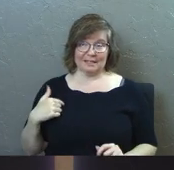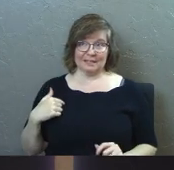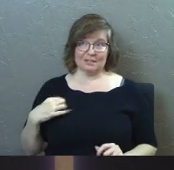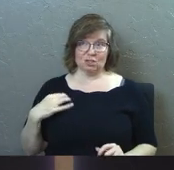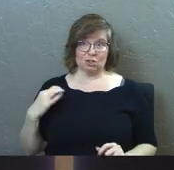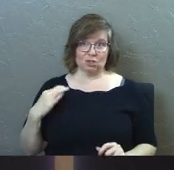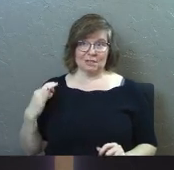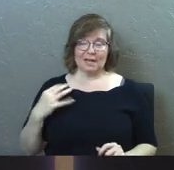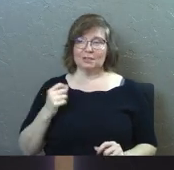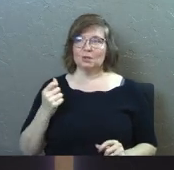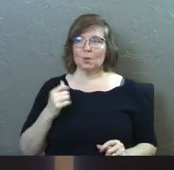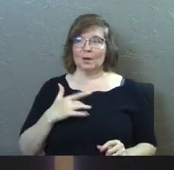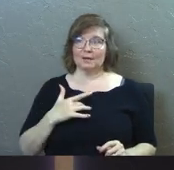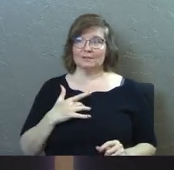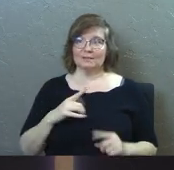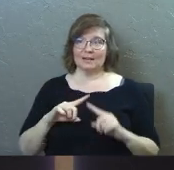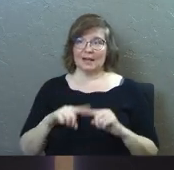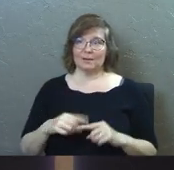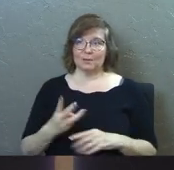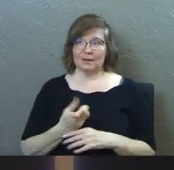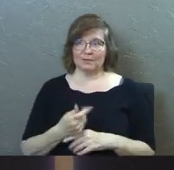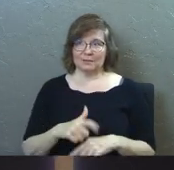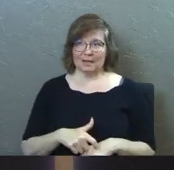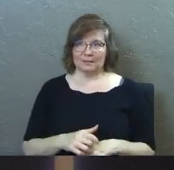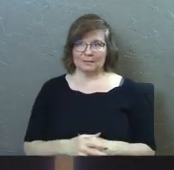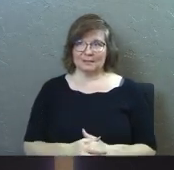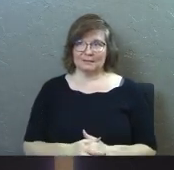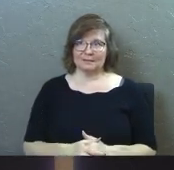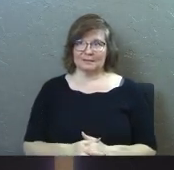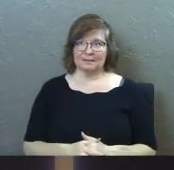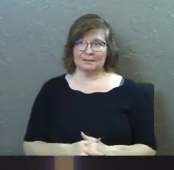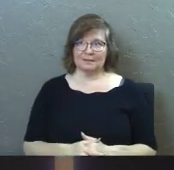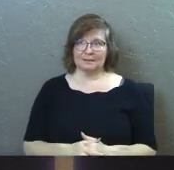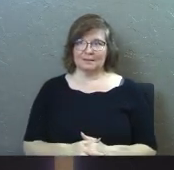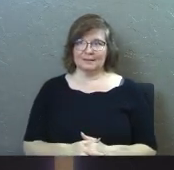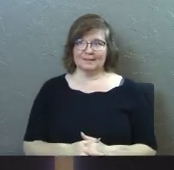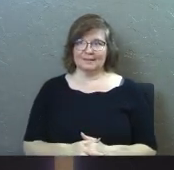this shirt, and so I felt obligated to wear it a few times.